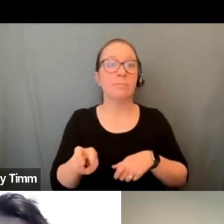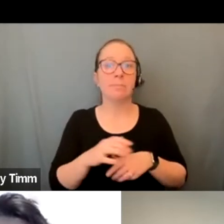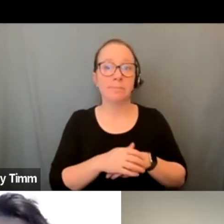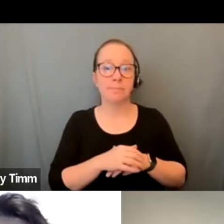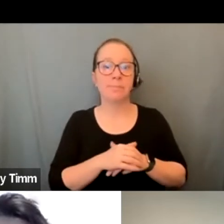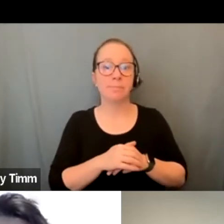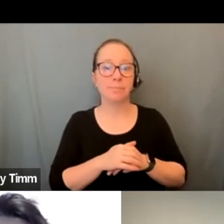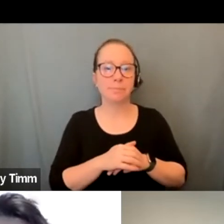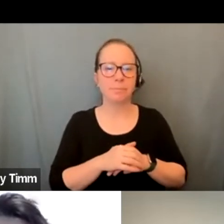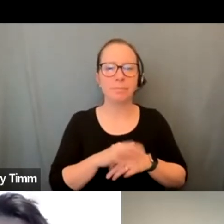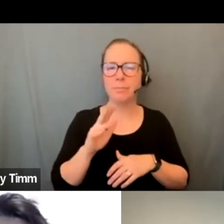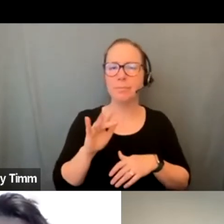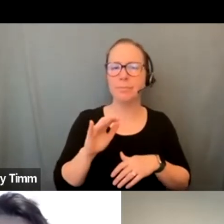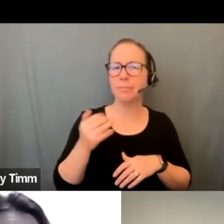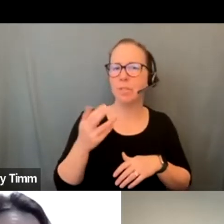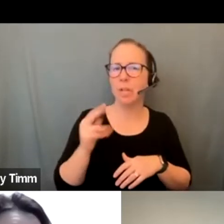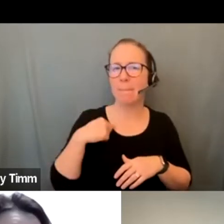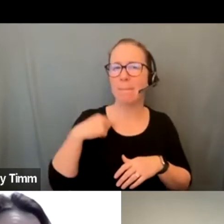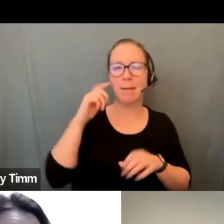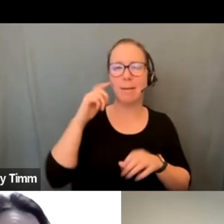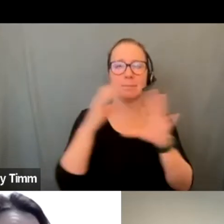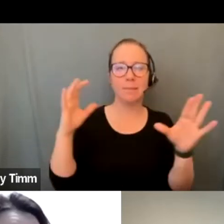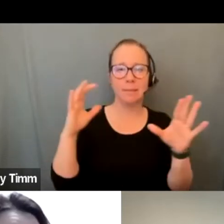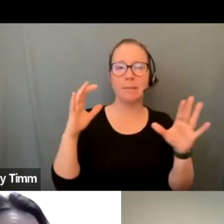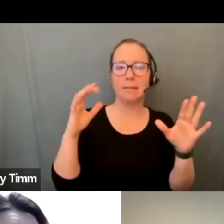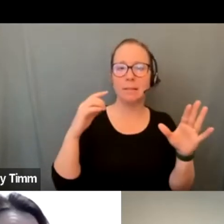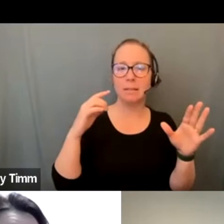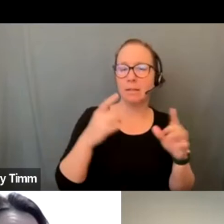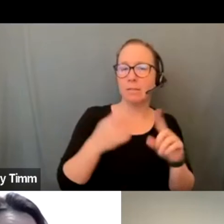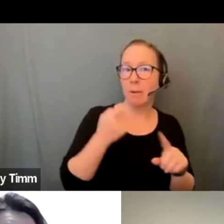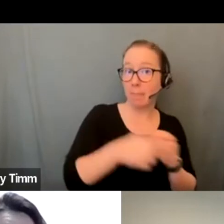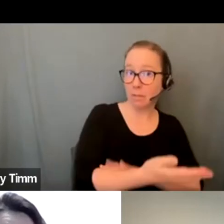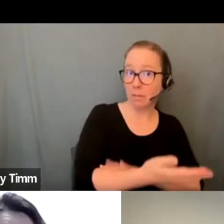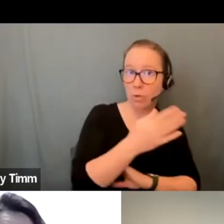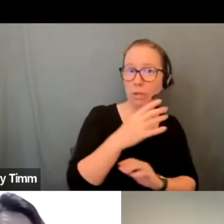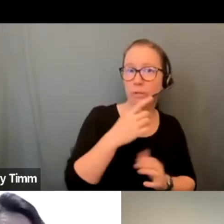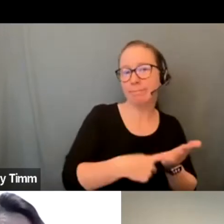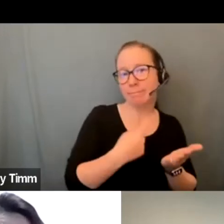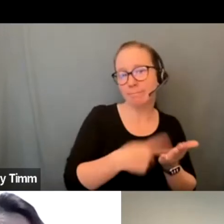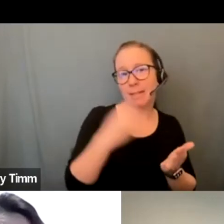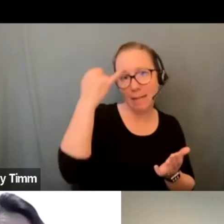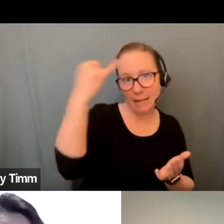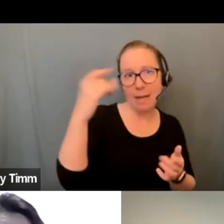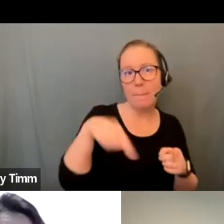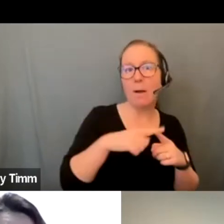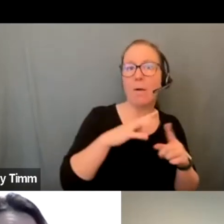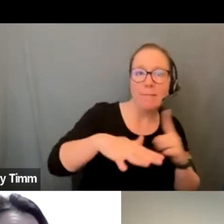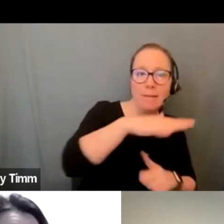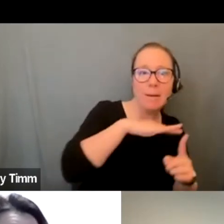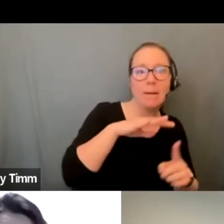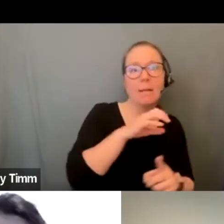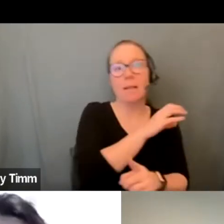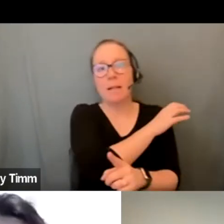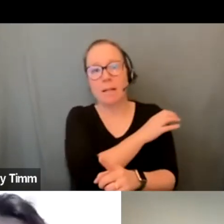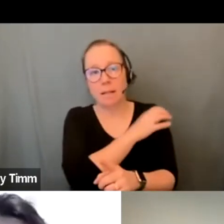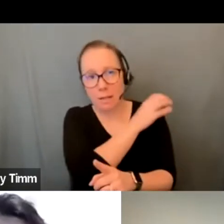Is there one, here's what I'm thinking of. I'm starting from this morning when you talked about this idea of environment, clinical and community care